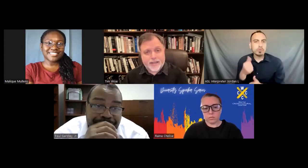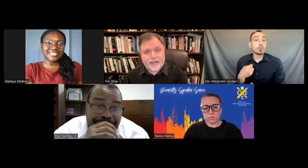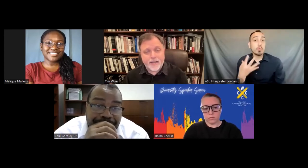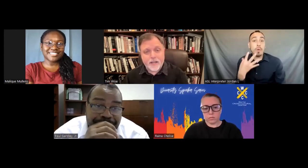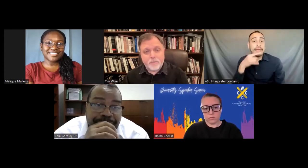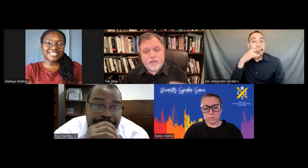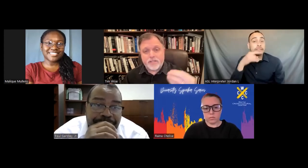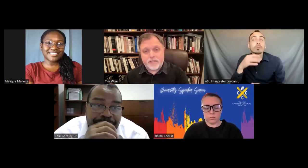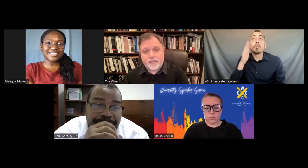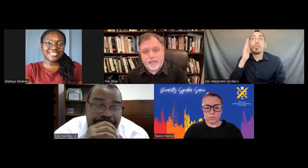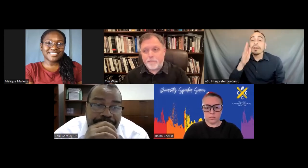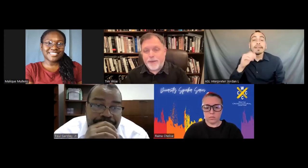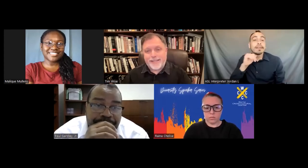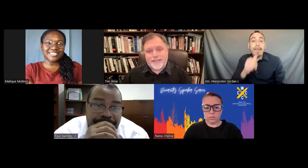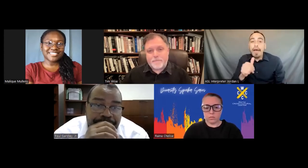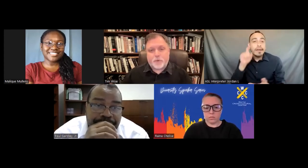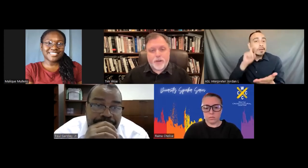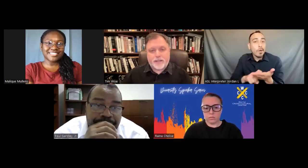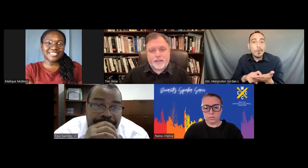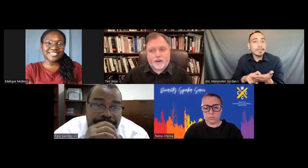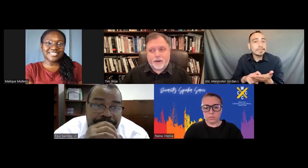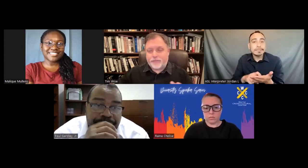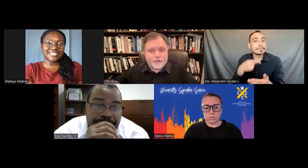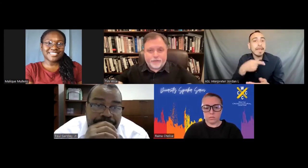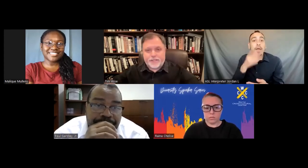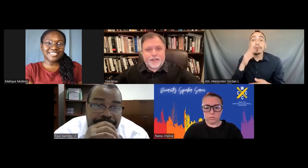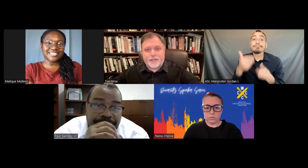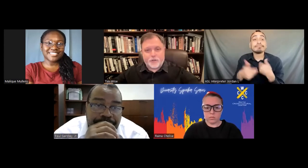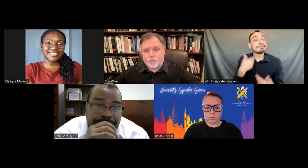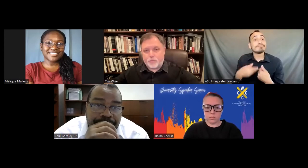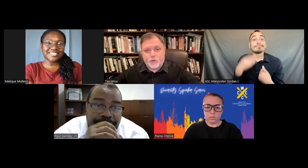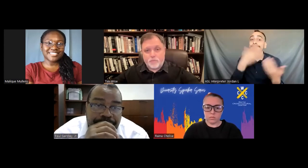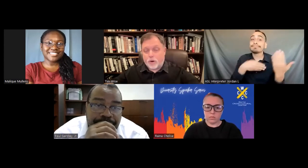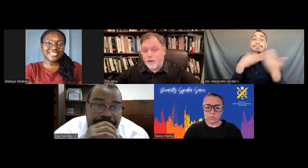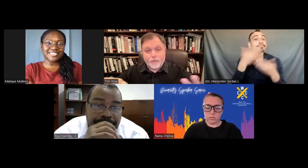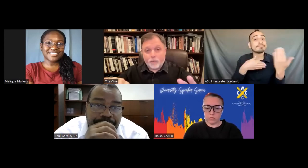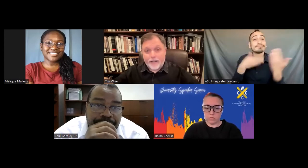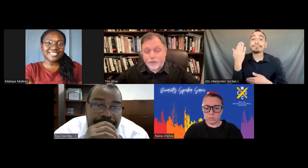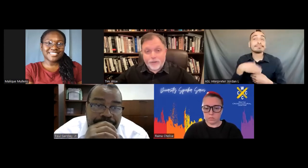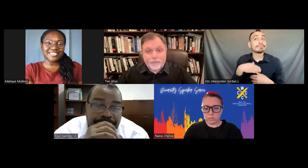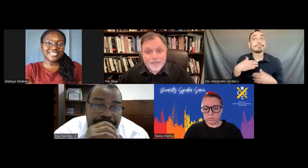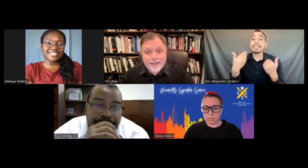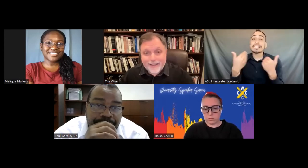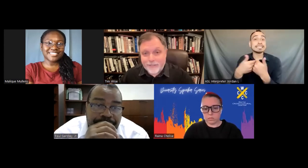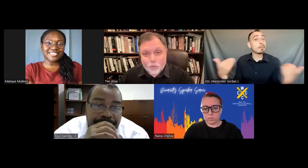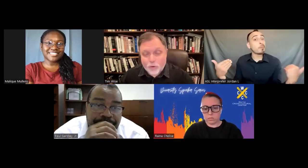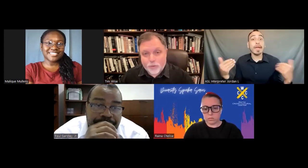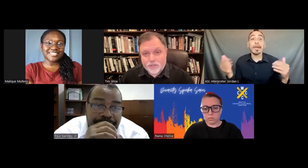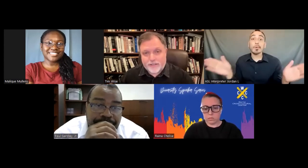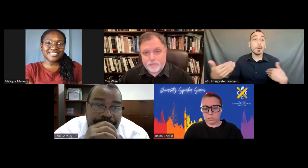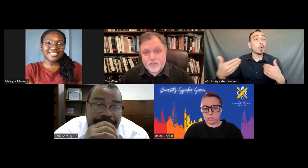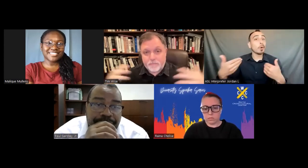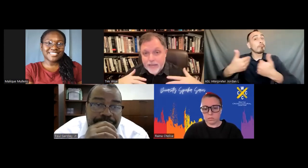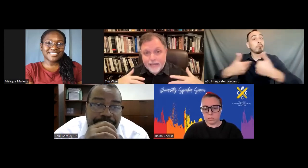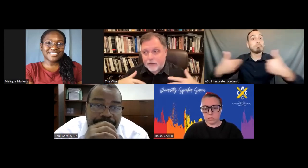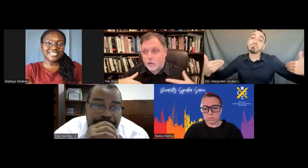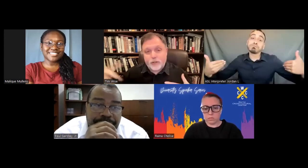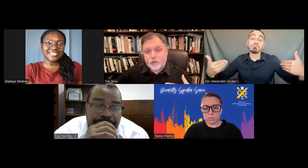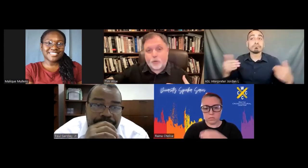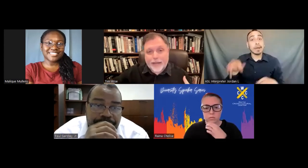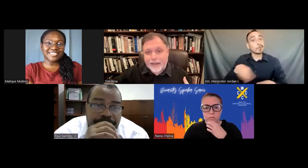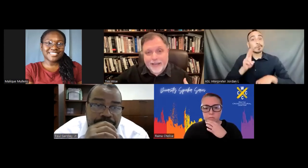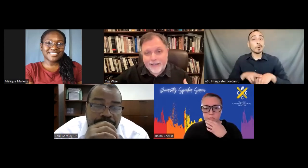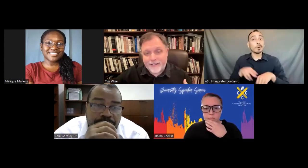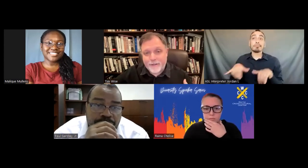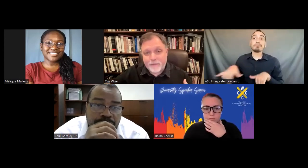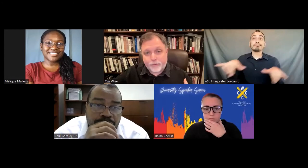noticed that, because to them, being separated on different sides of the room or whatever, that was like normal to them. To me, the only